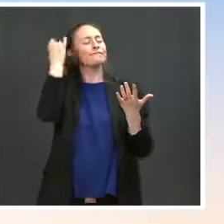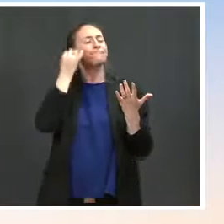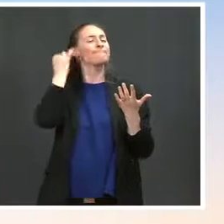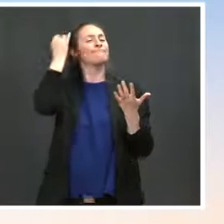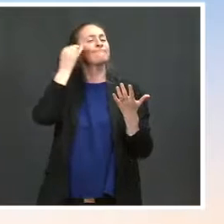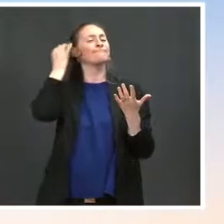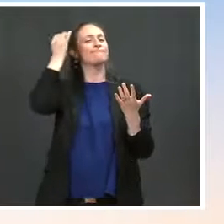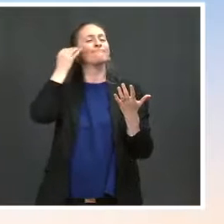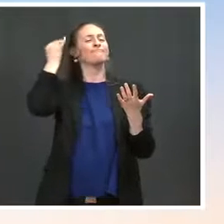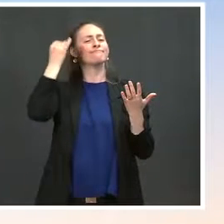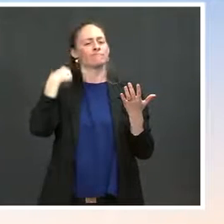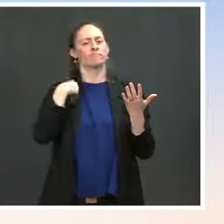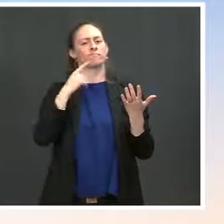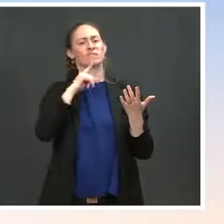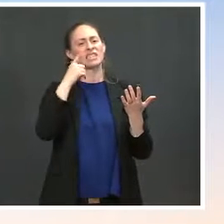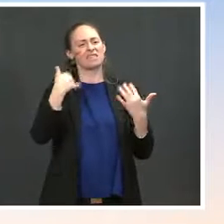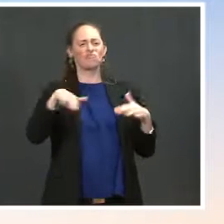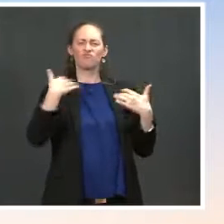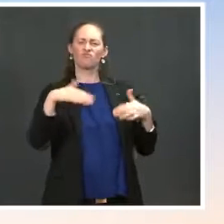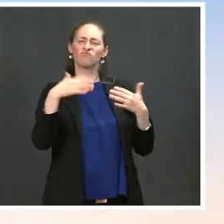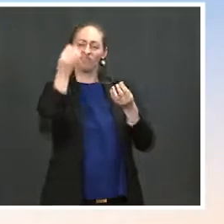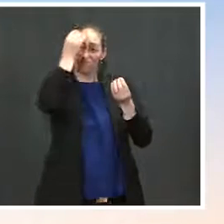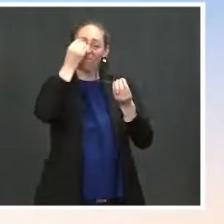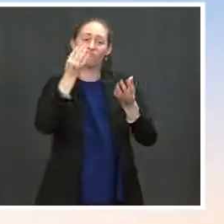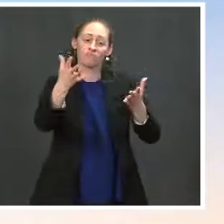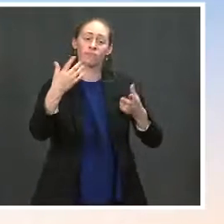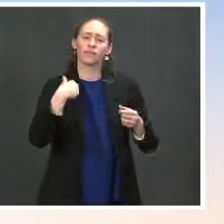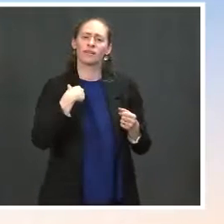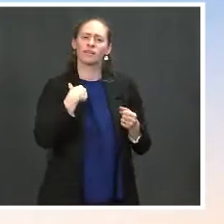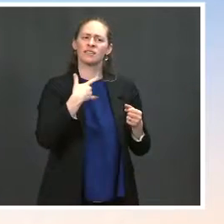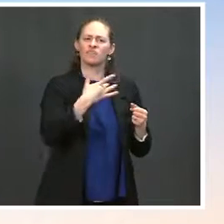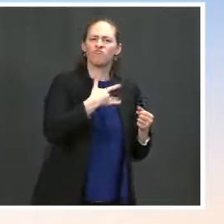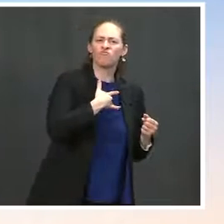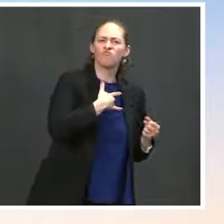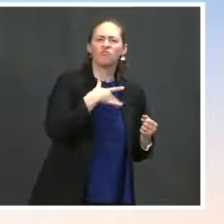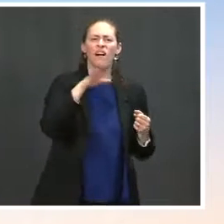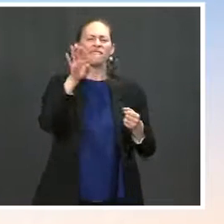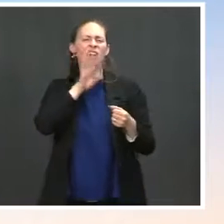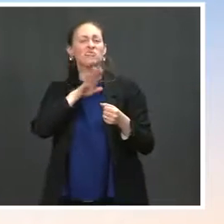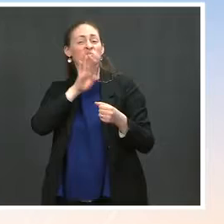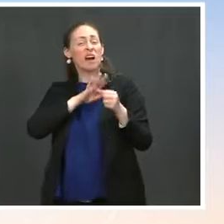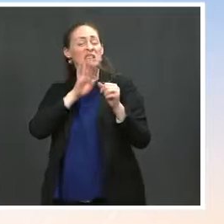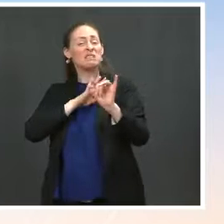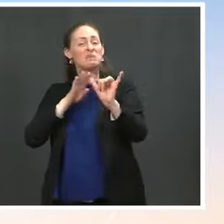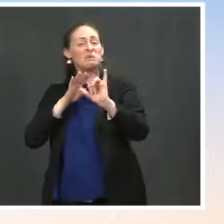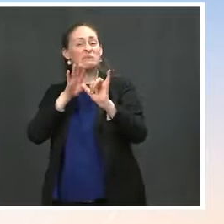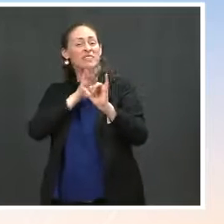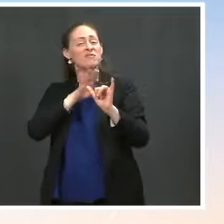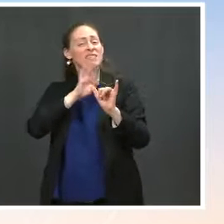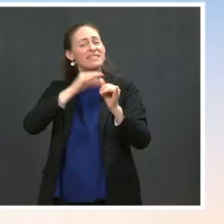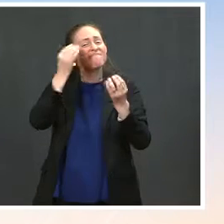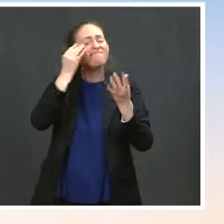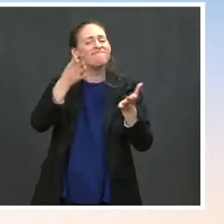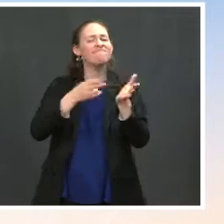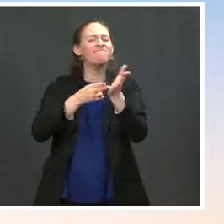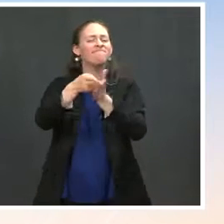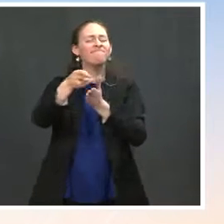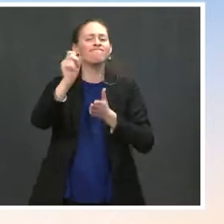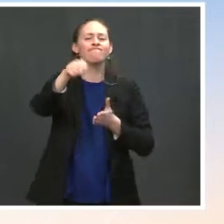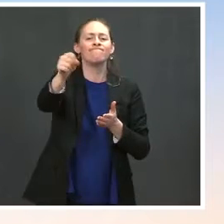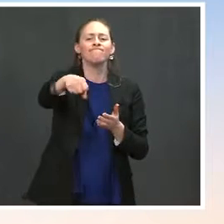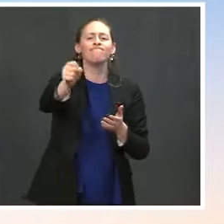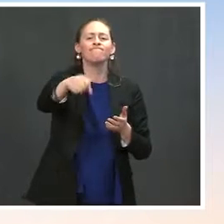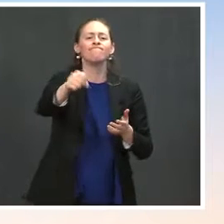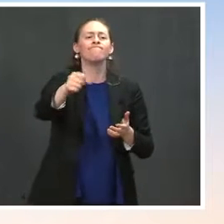meaningful, moving, understandably frustrated and angry words, tame for anger, words